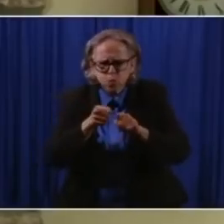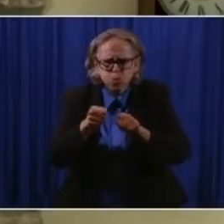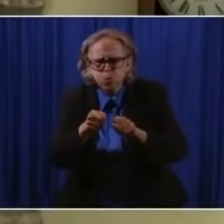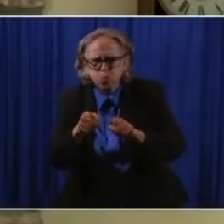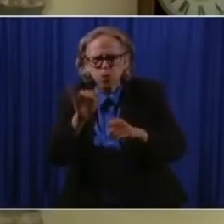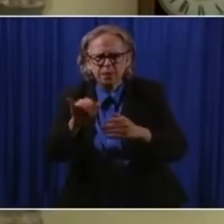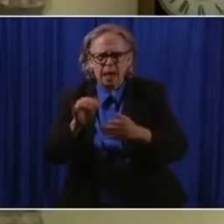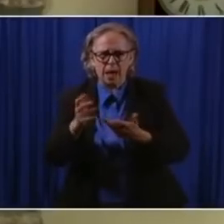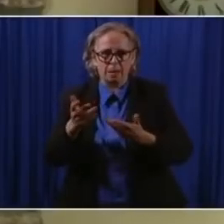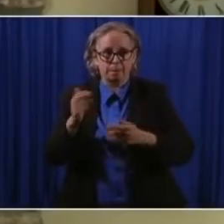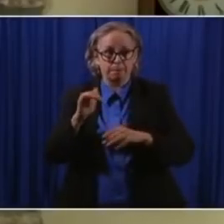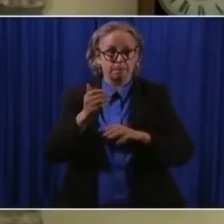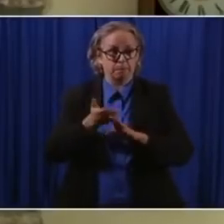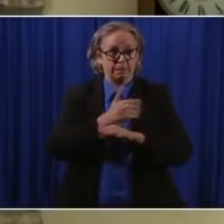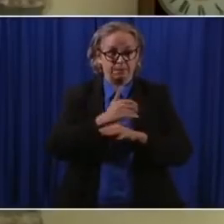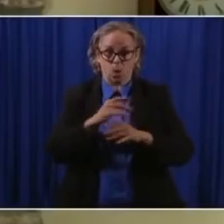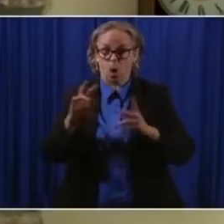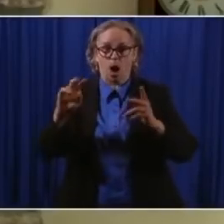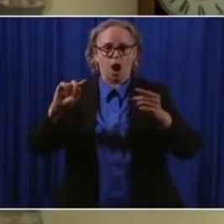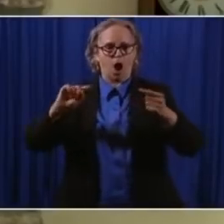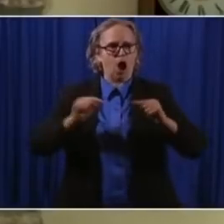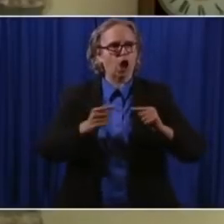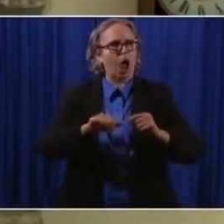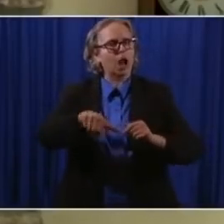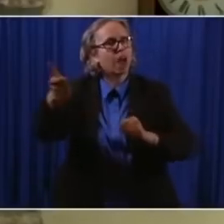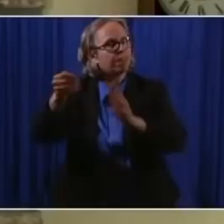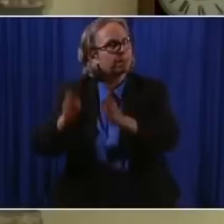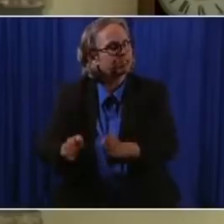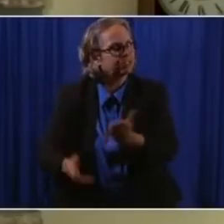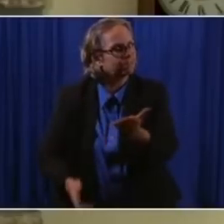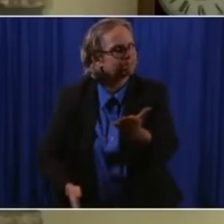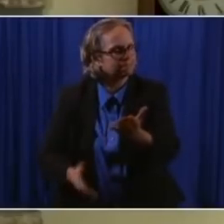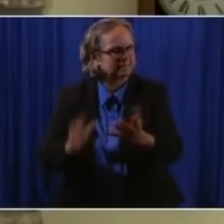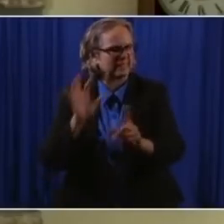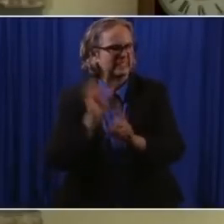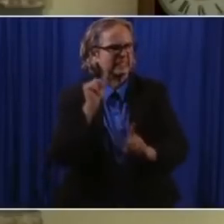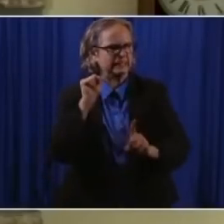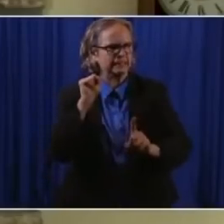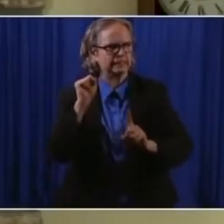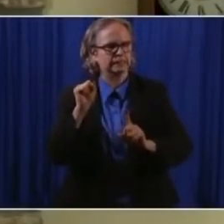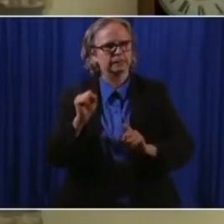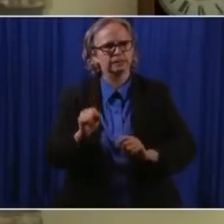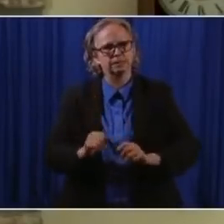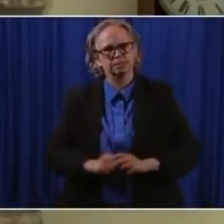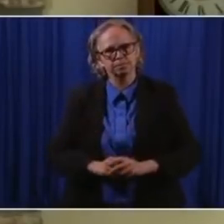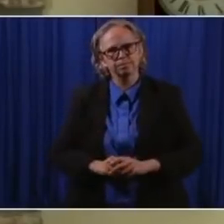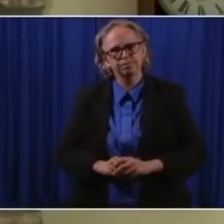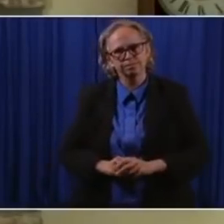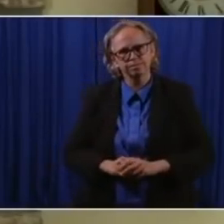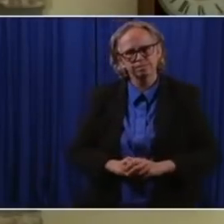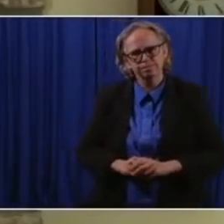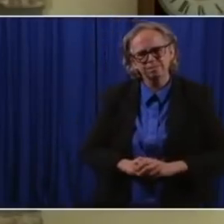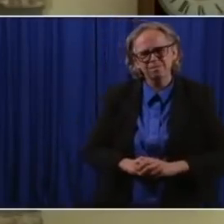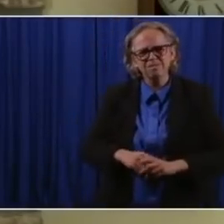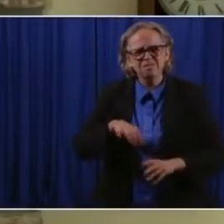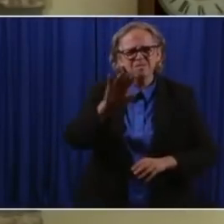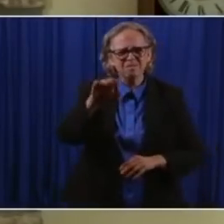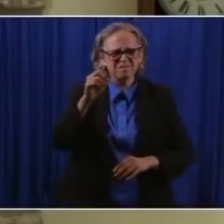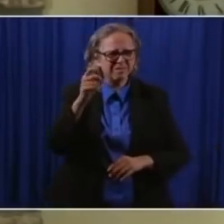Each one of these cases that I'm referencing.